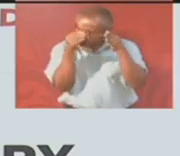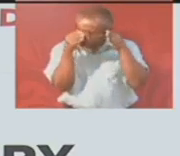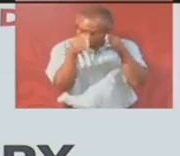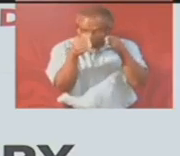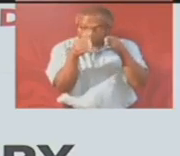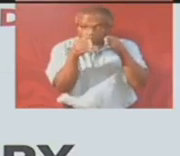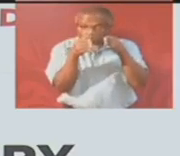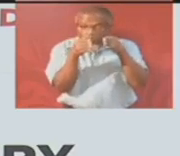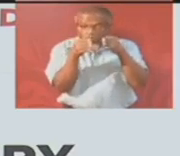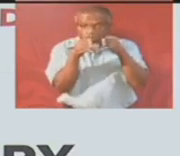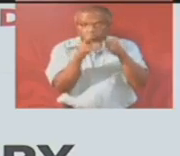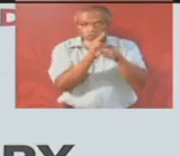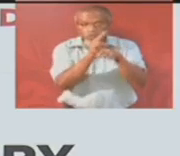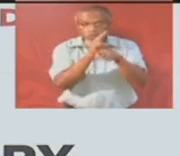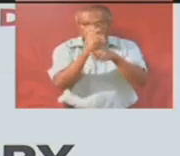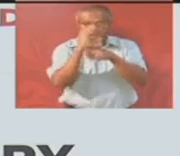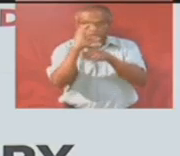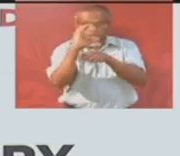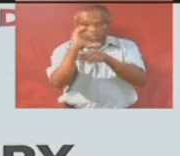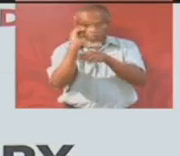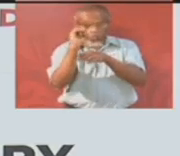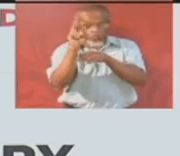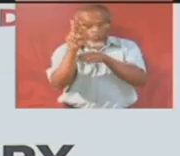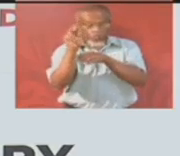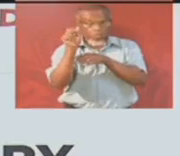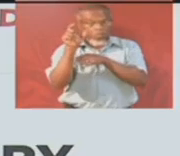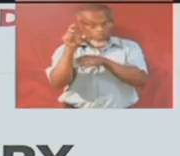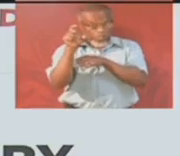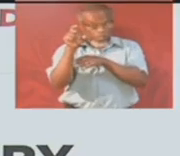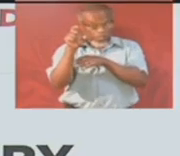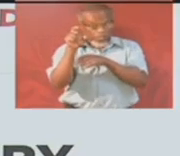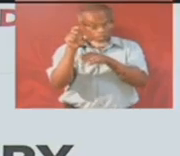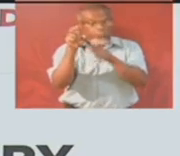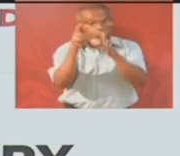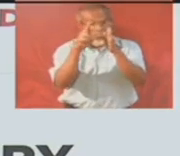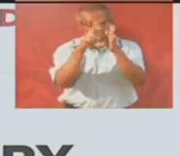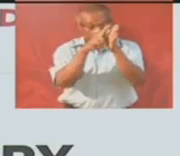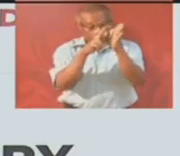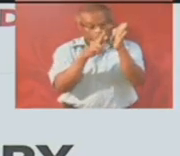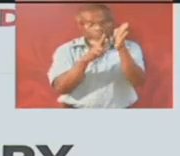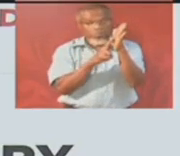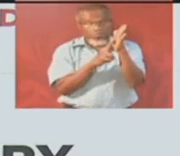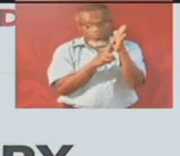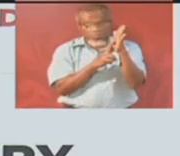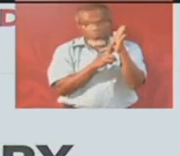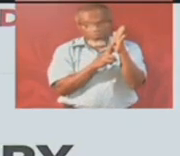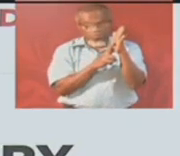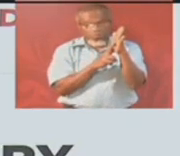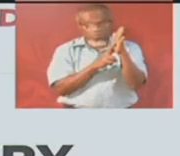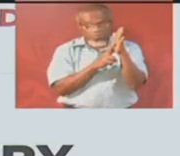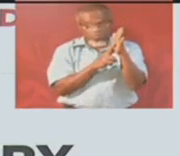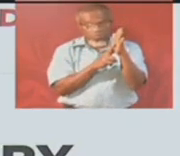COVAX principles of vaccinating healthcare workers, persons